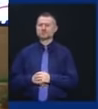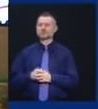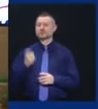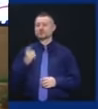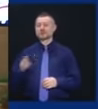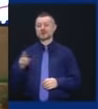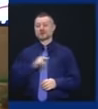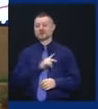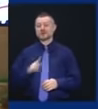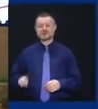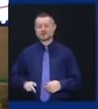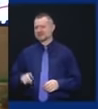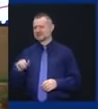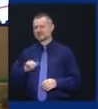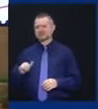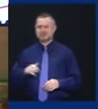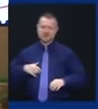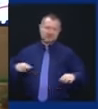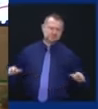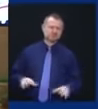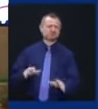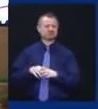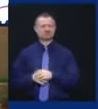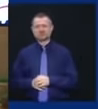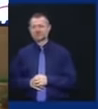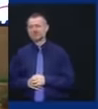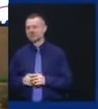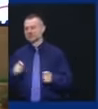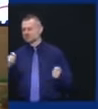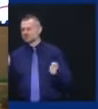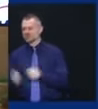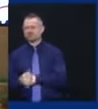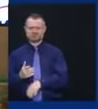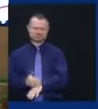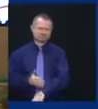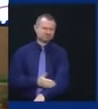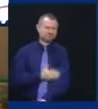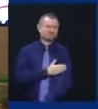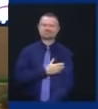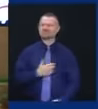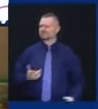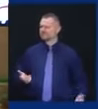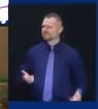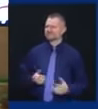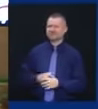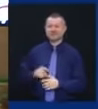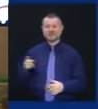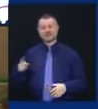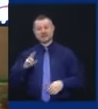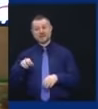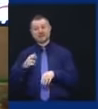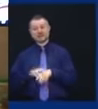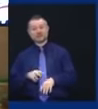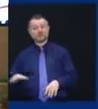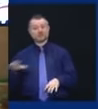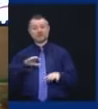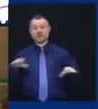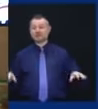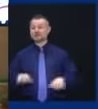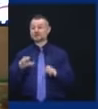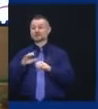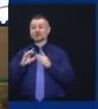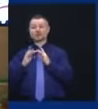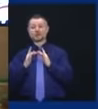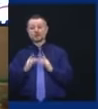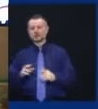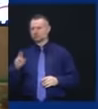about. Action, change, progress. And the National Action Network and Reverend Sharpton have done